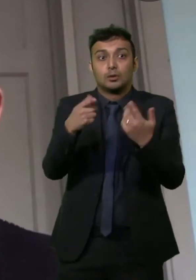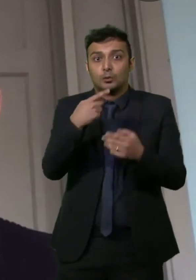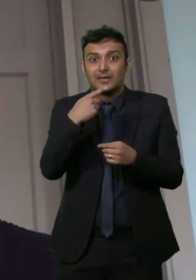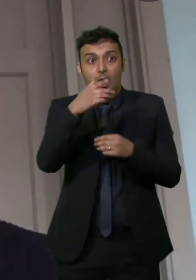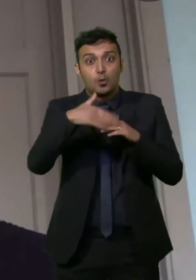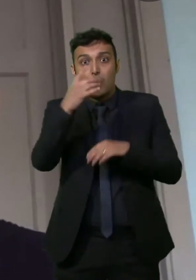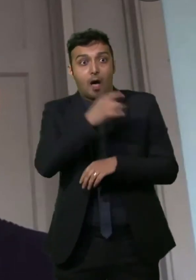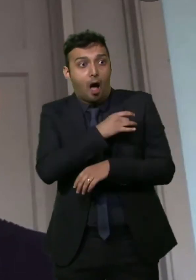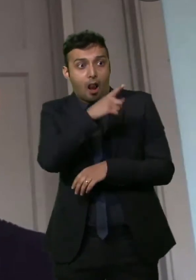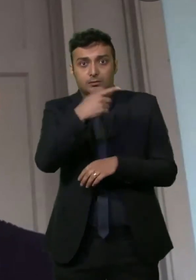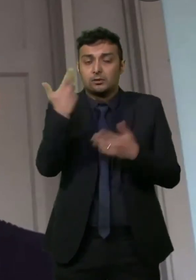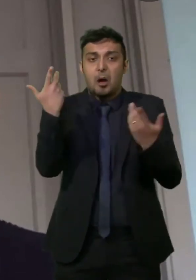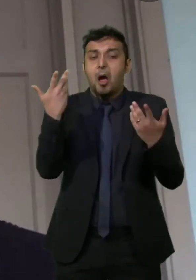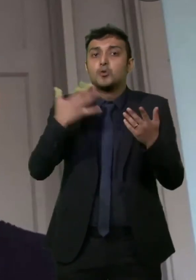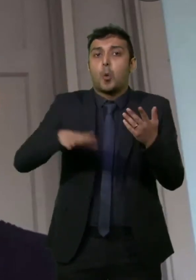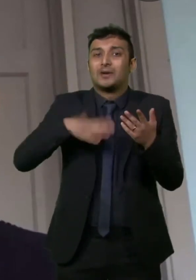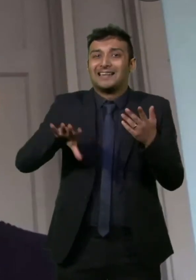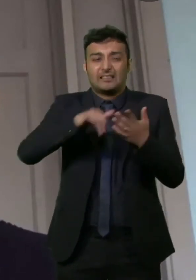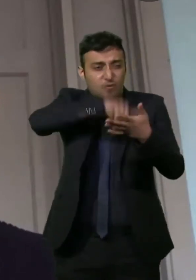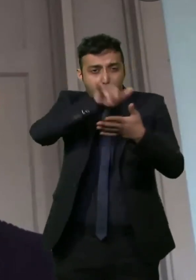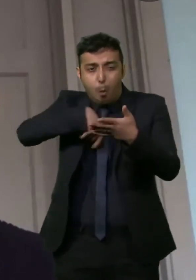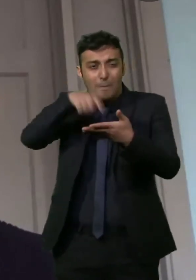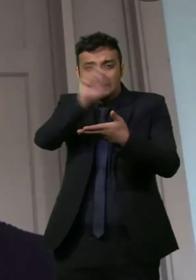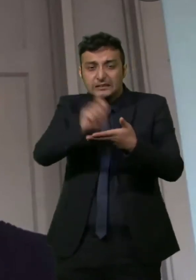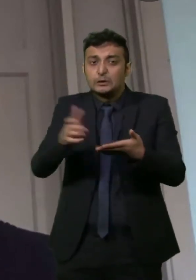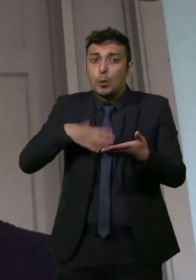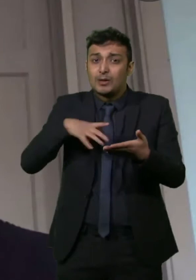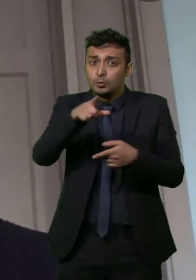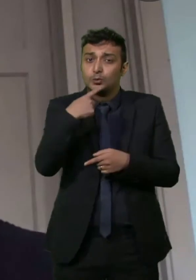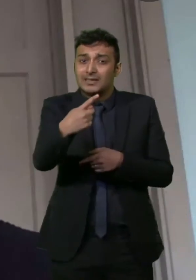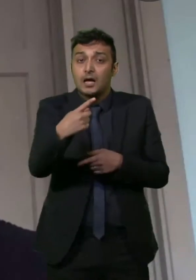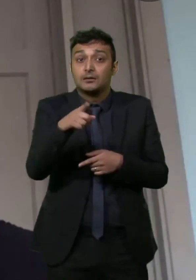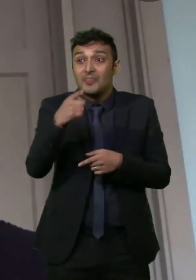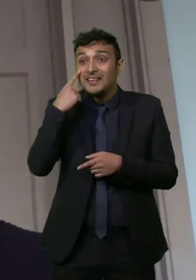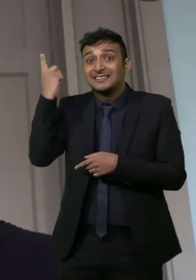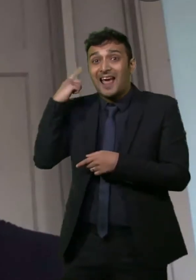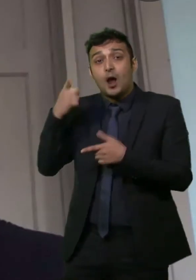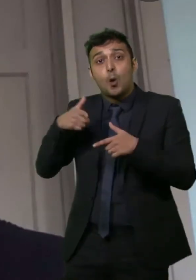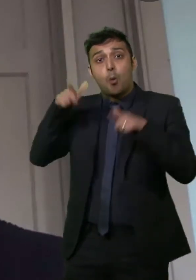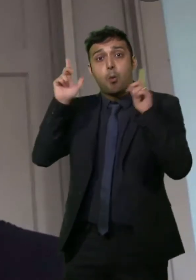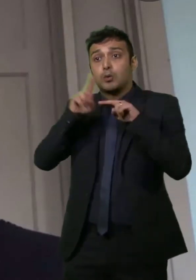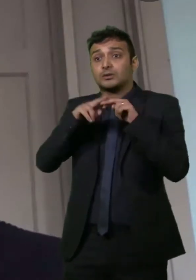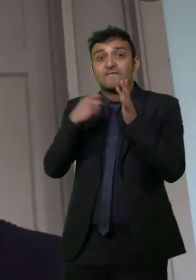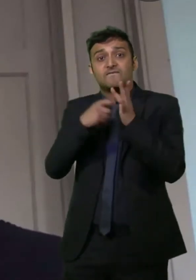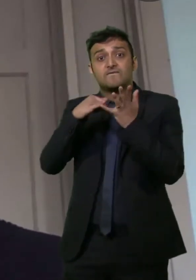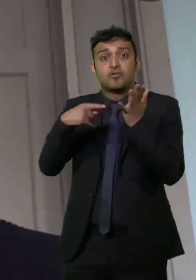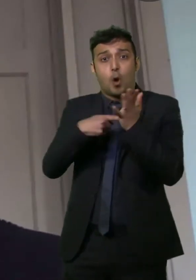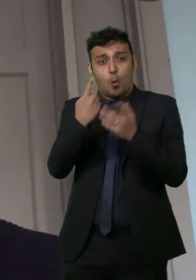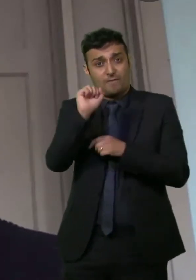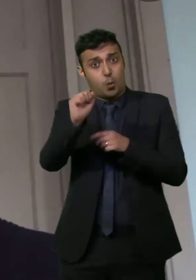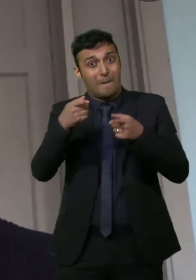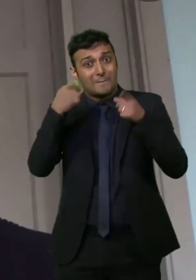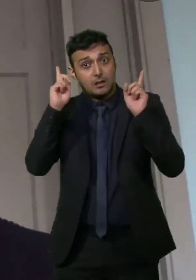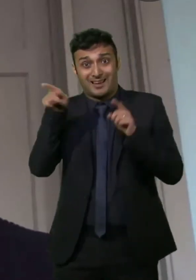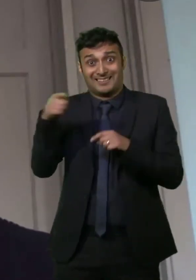bin. And yet yesterday, Lord Frost, your minister, wrote that at the time of the negotiations, that it was clear that there was no world in